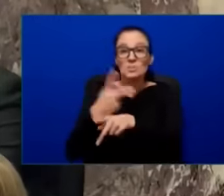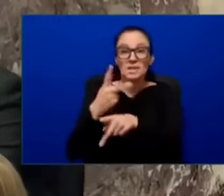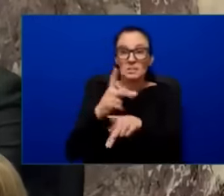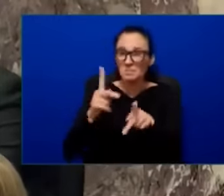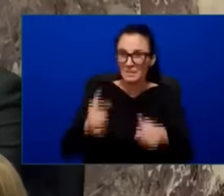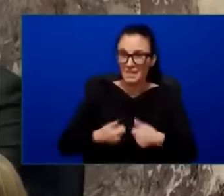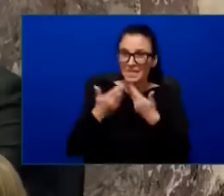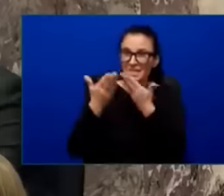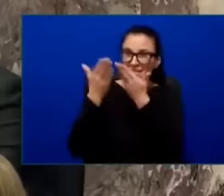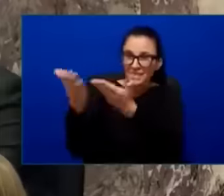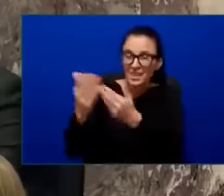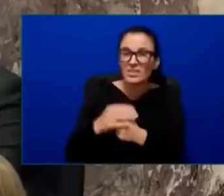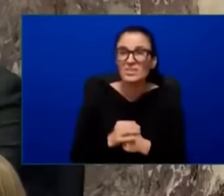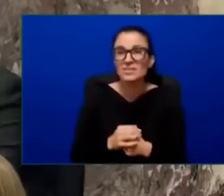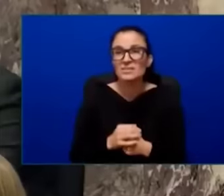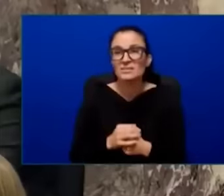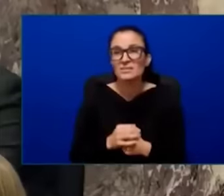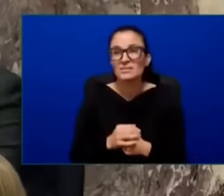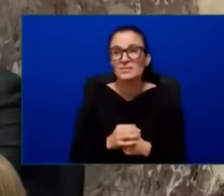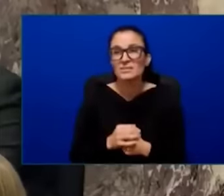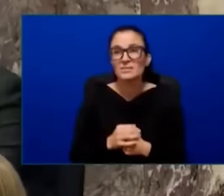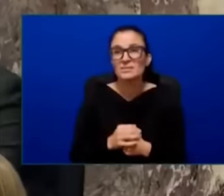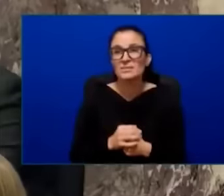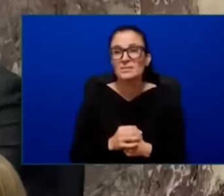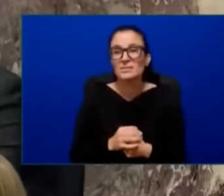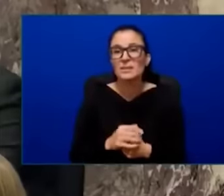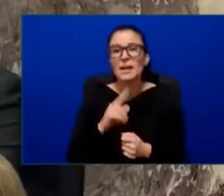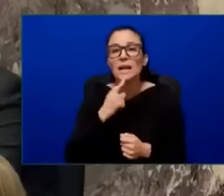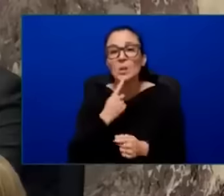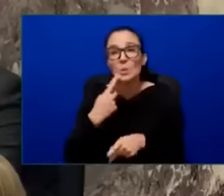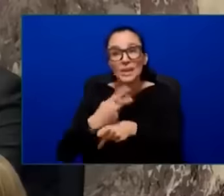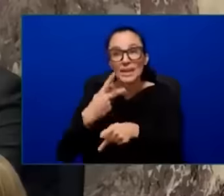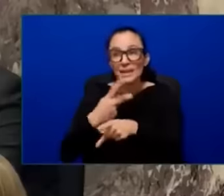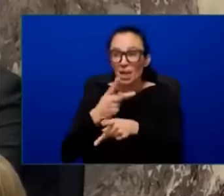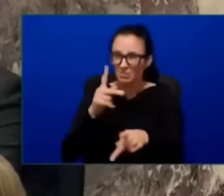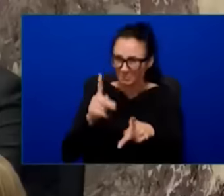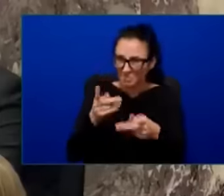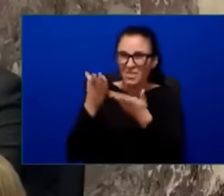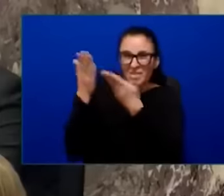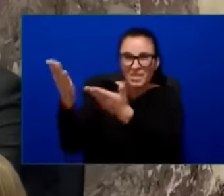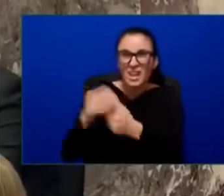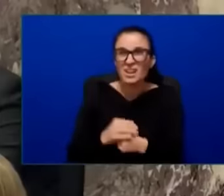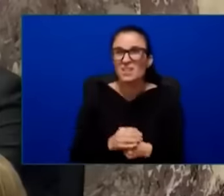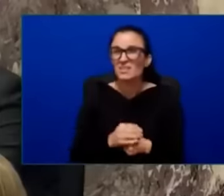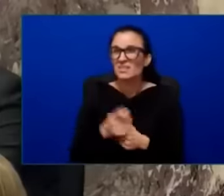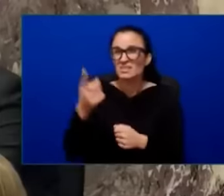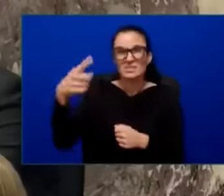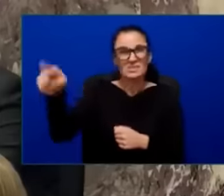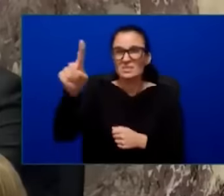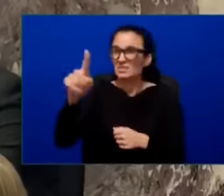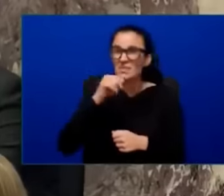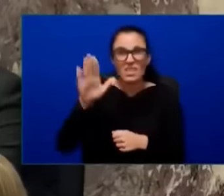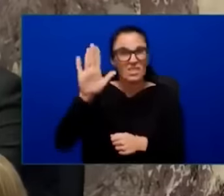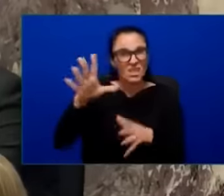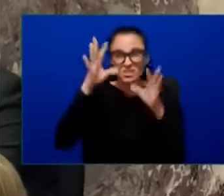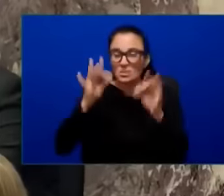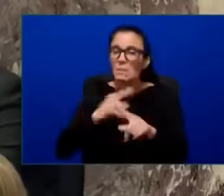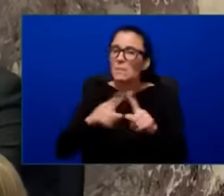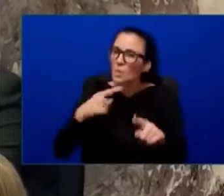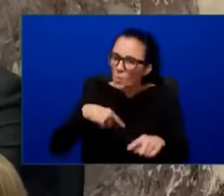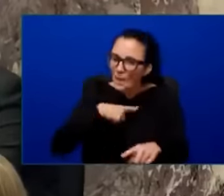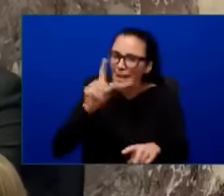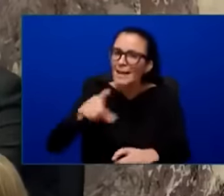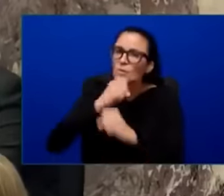who have to be in acute care, how can you have, Honourable Speaker, when we know that it's the most vulnerable,